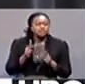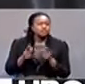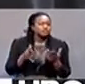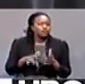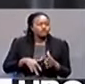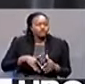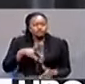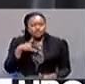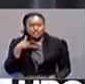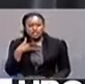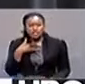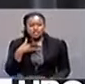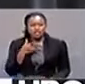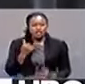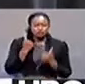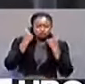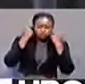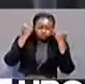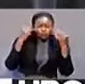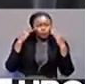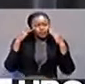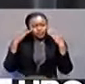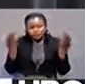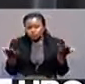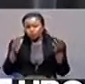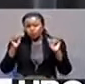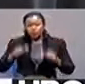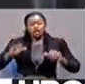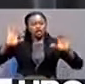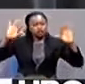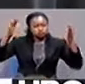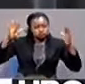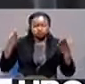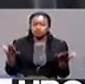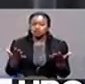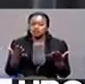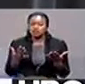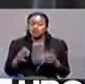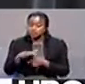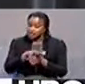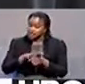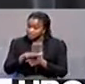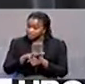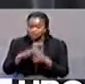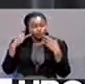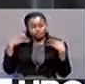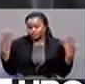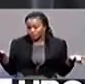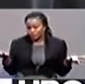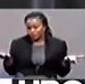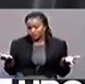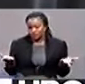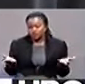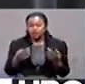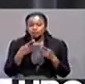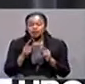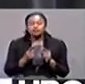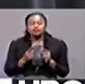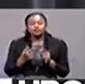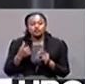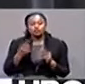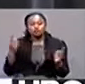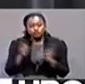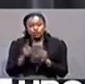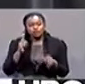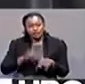really sure whether we should celebrate the festivities in Kasese. I briefly went to Kasese, came